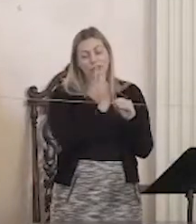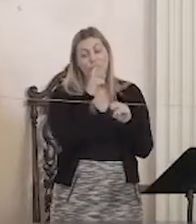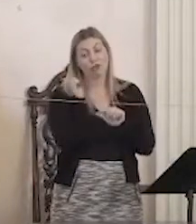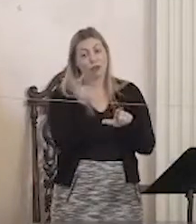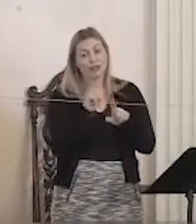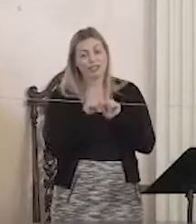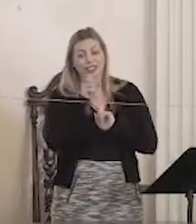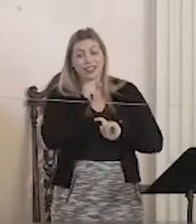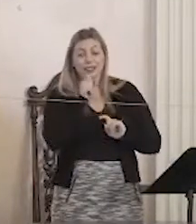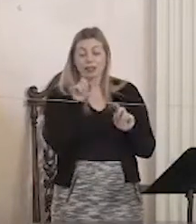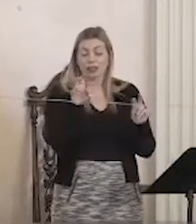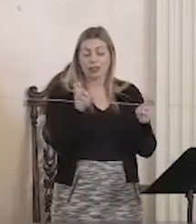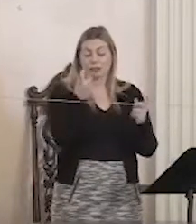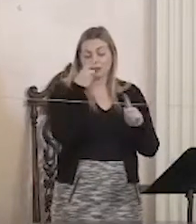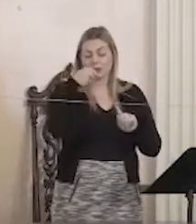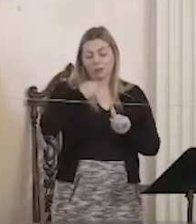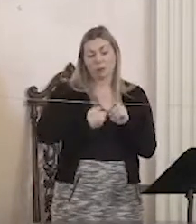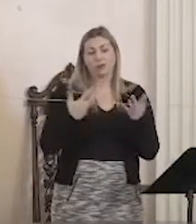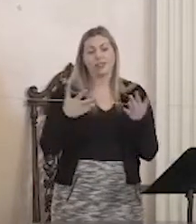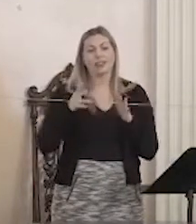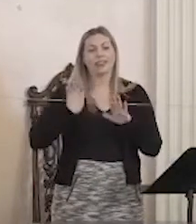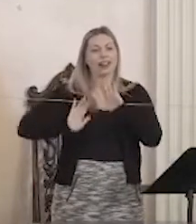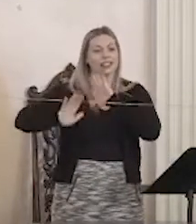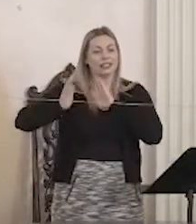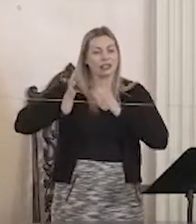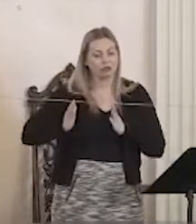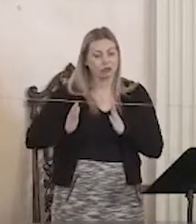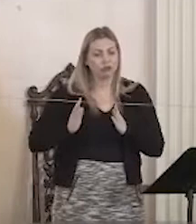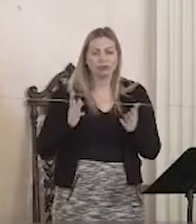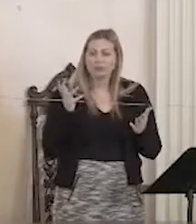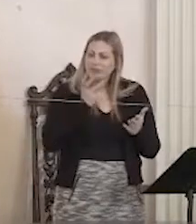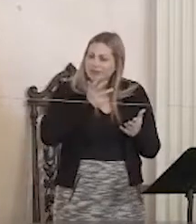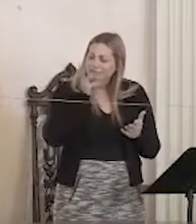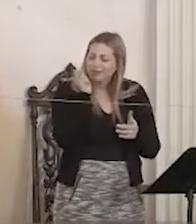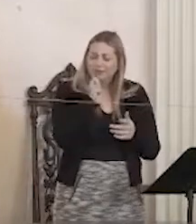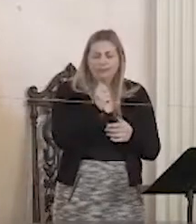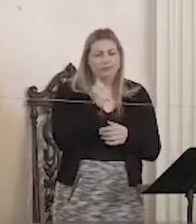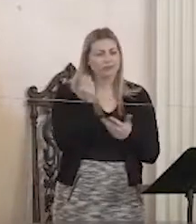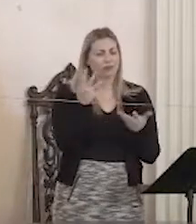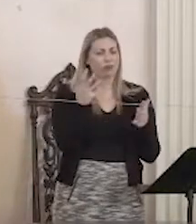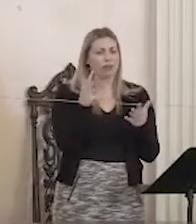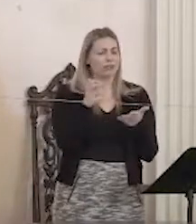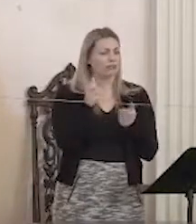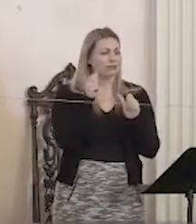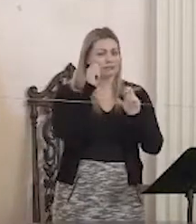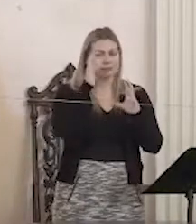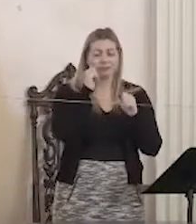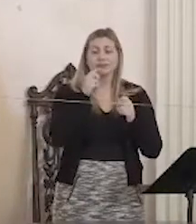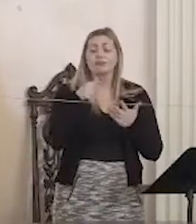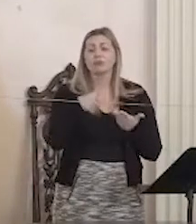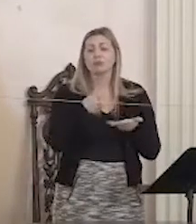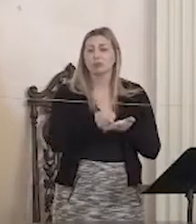ages, the theme for this month is ancestors, and what a rich one it already is. I